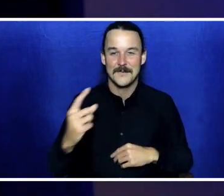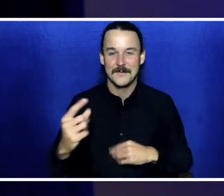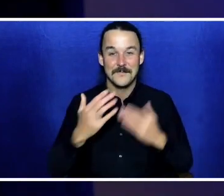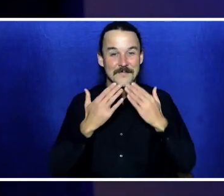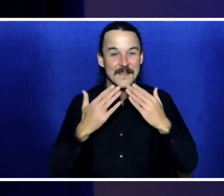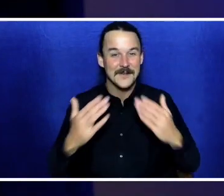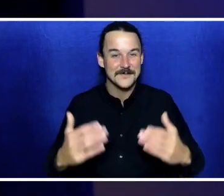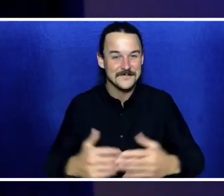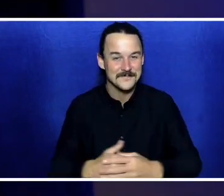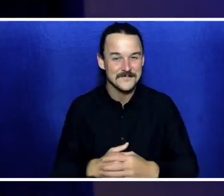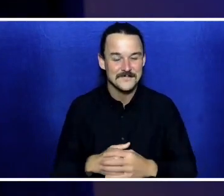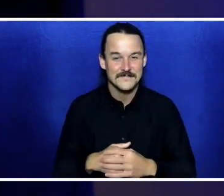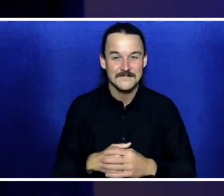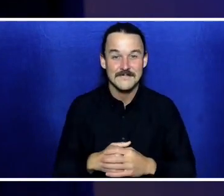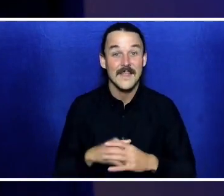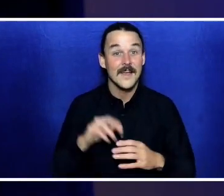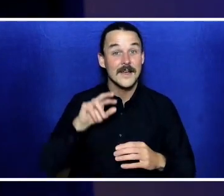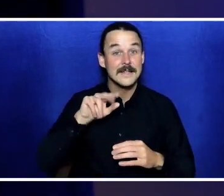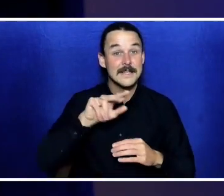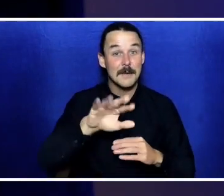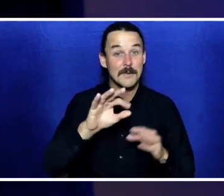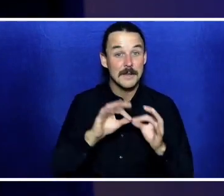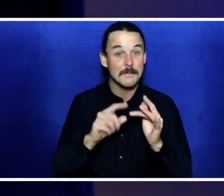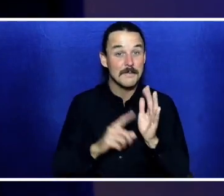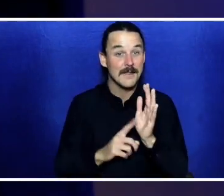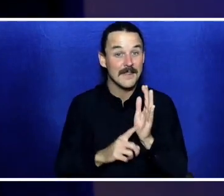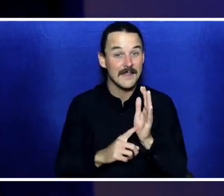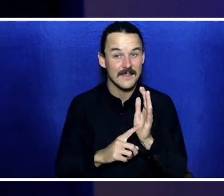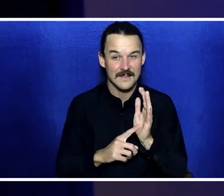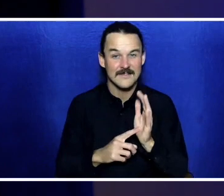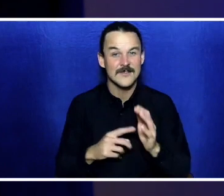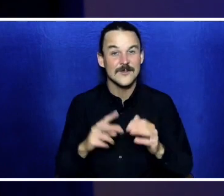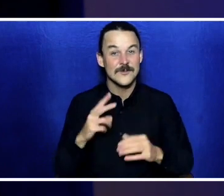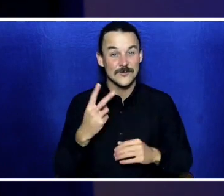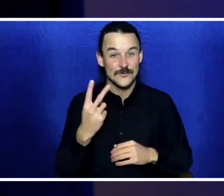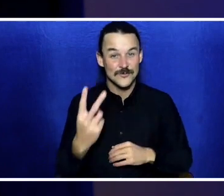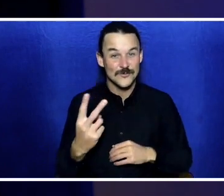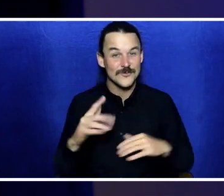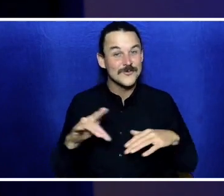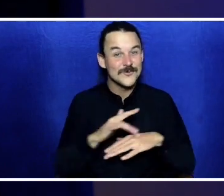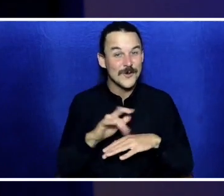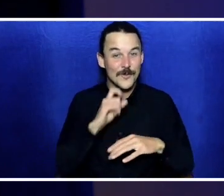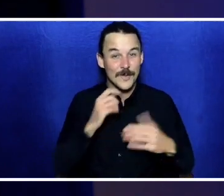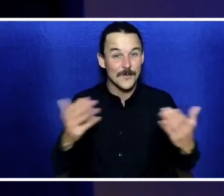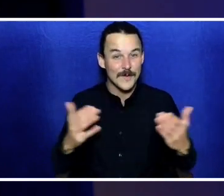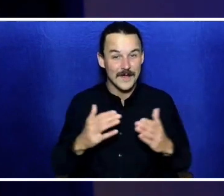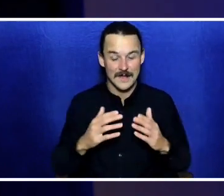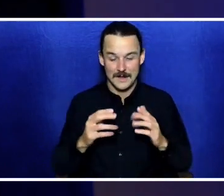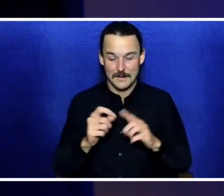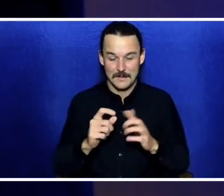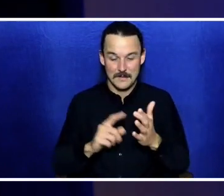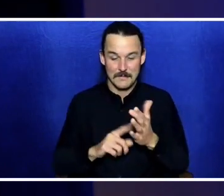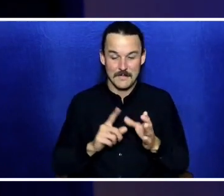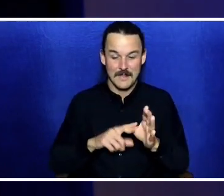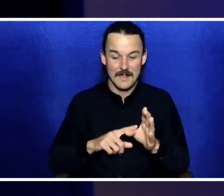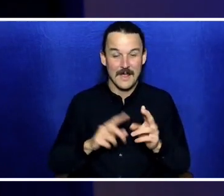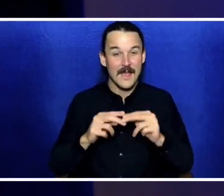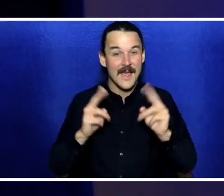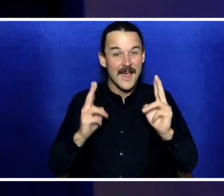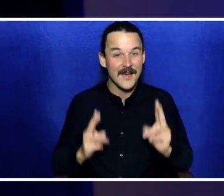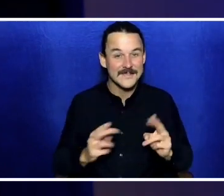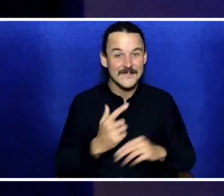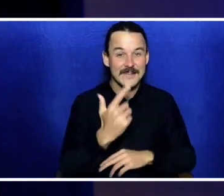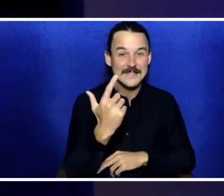Our double bill of Echo and Narcissus and Cassandra will be performed at Arts Centre Melbourne's Playhouse from the 17th to the 20th of